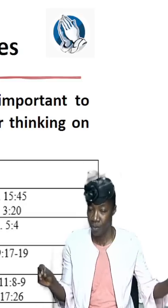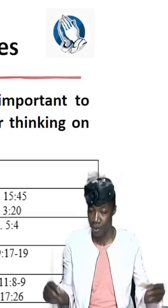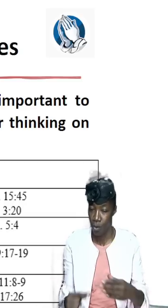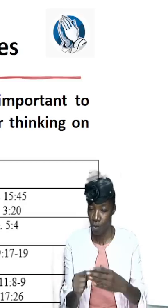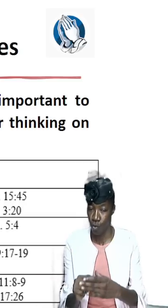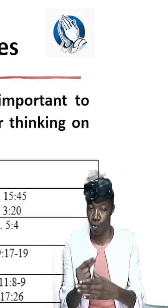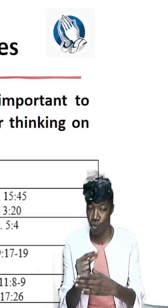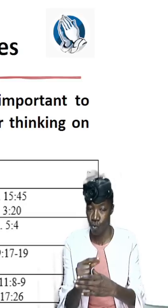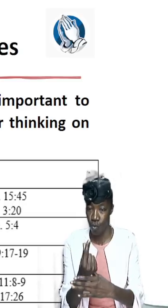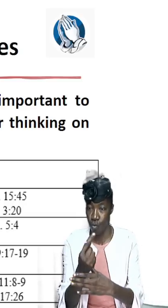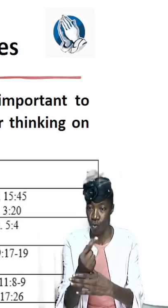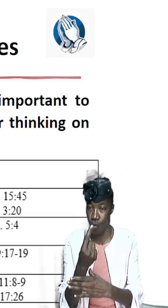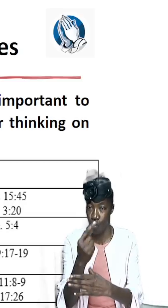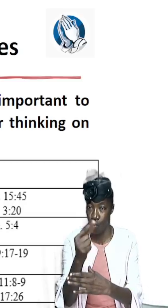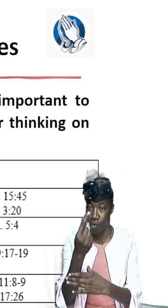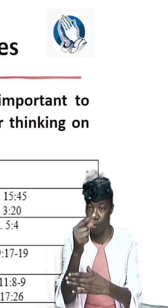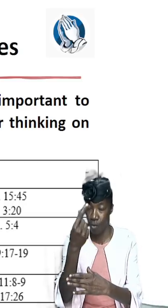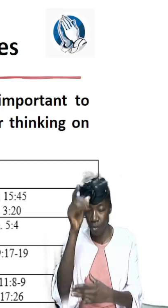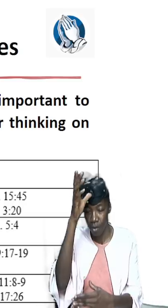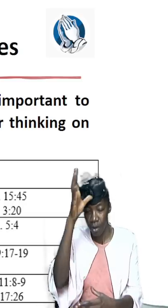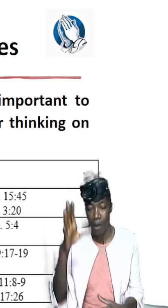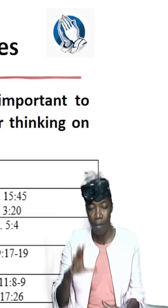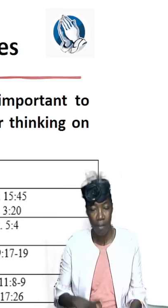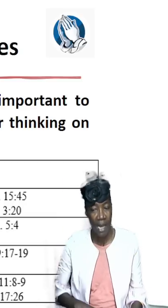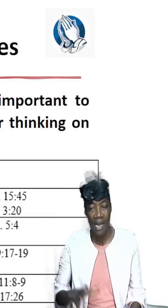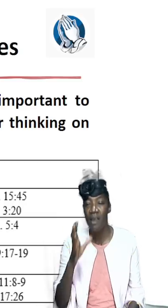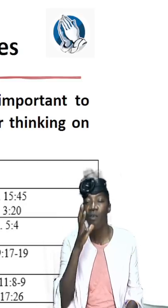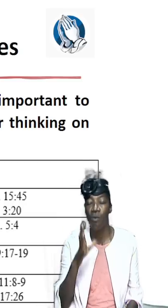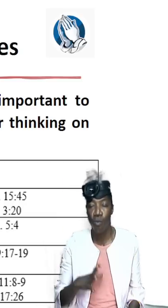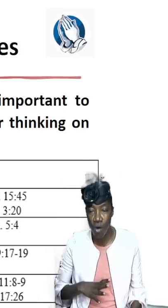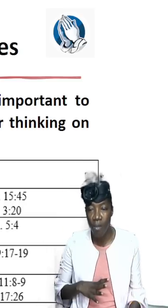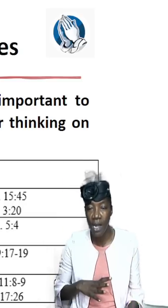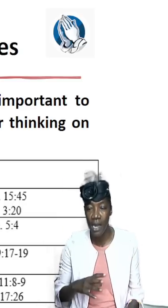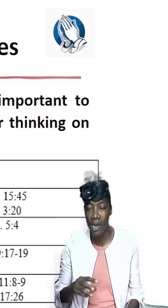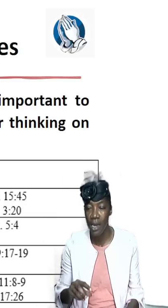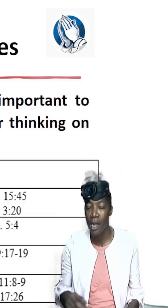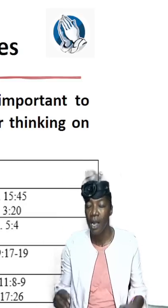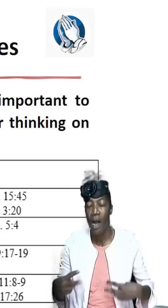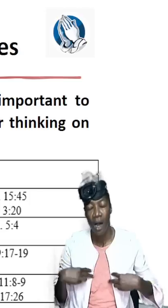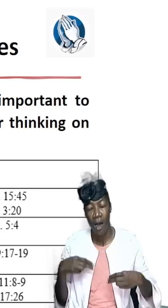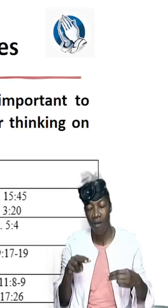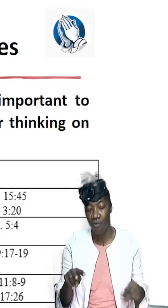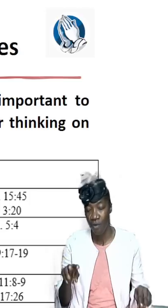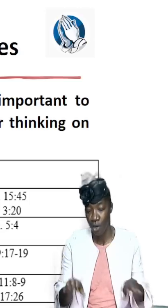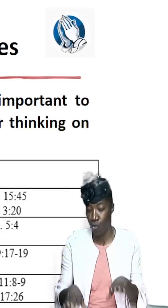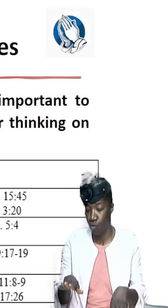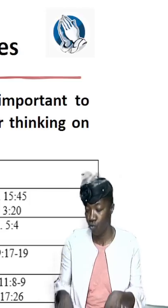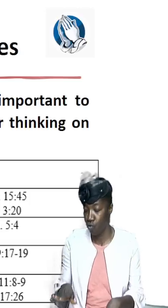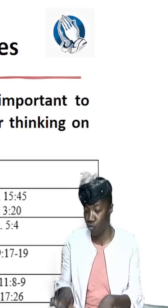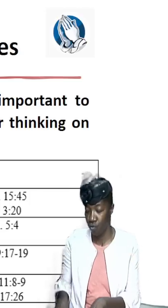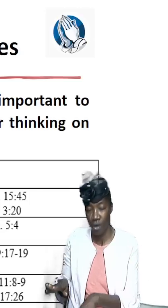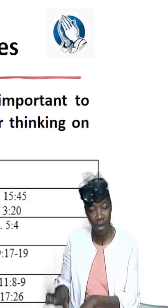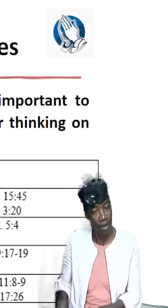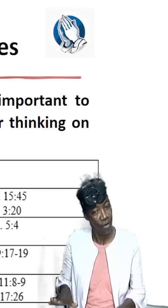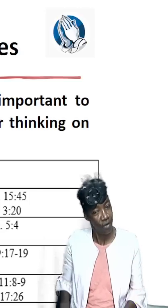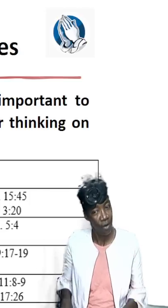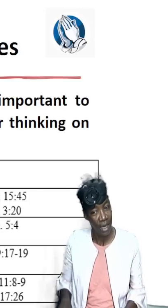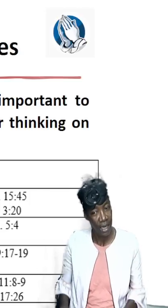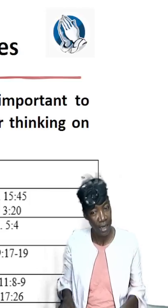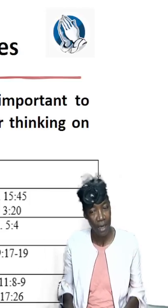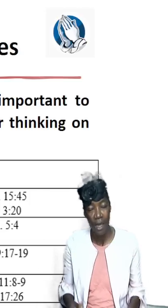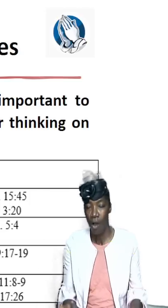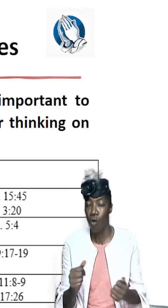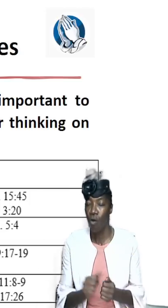women having reproduced would have been able to start getting together to